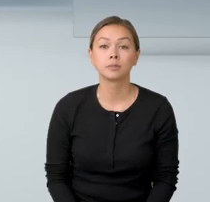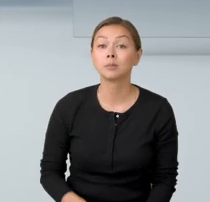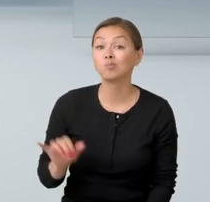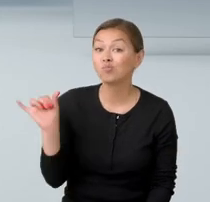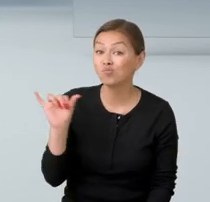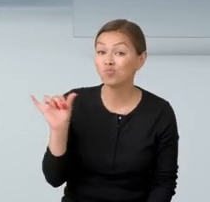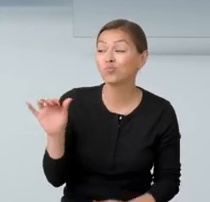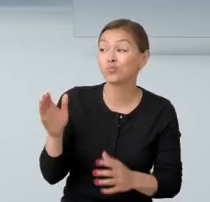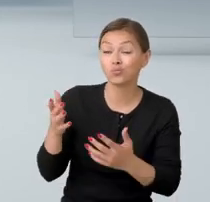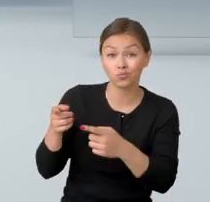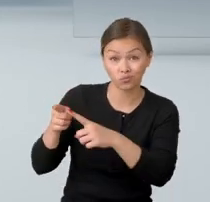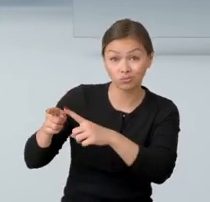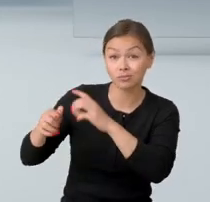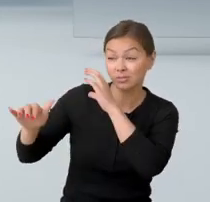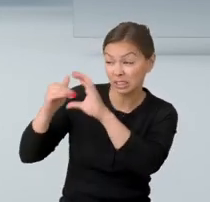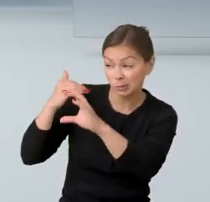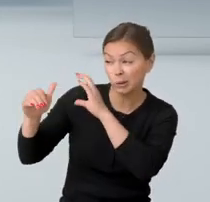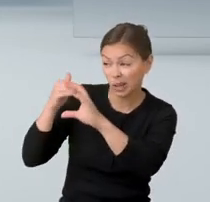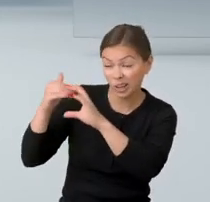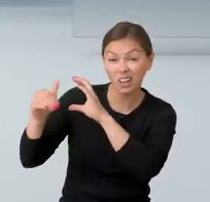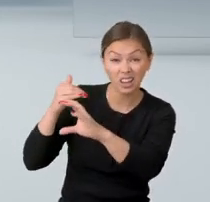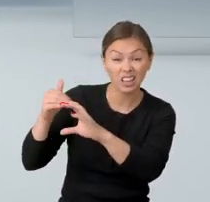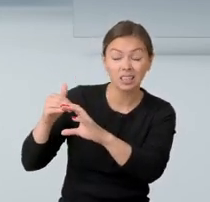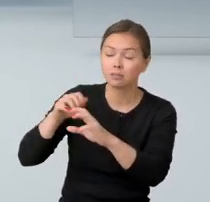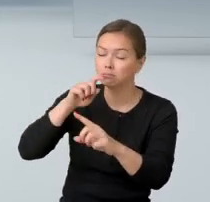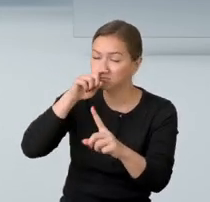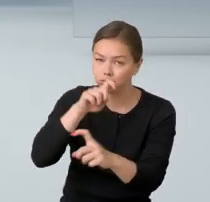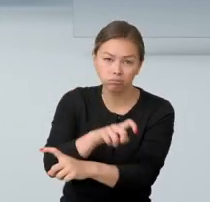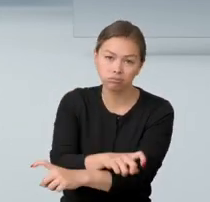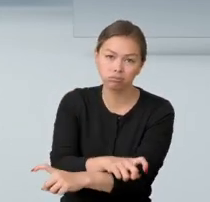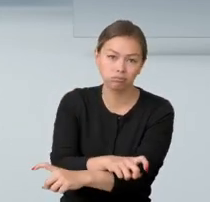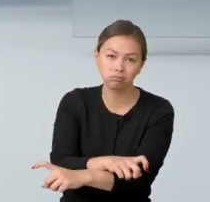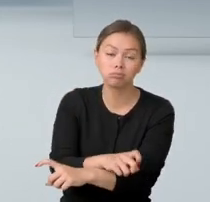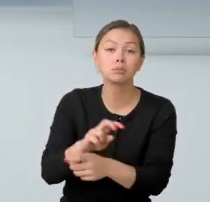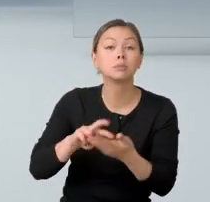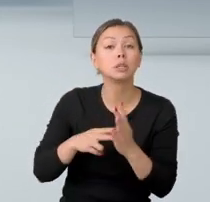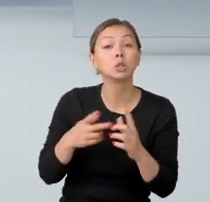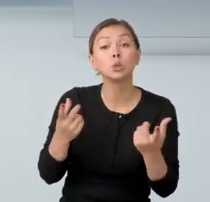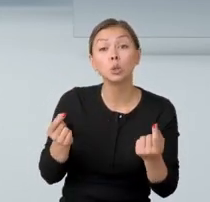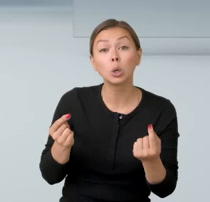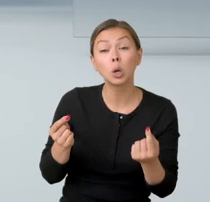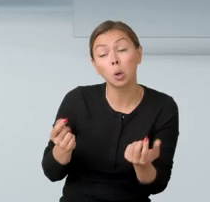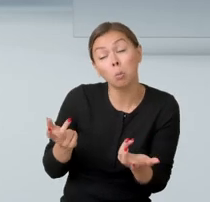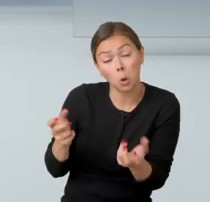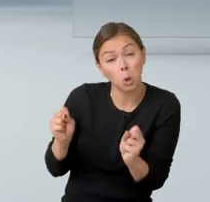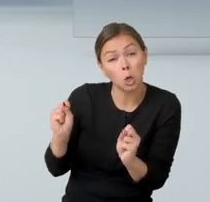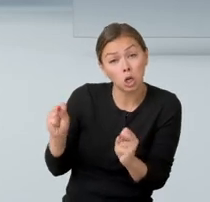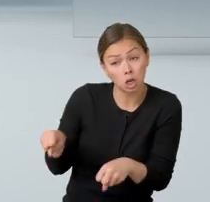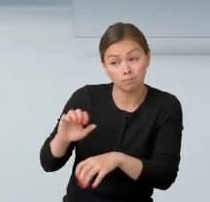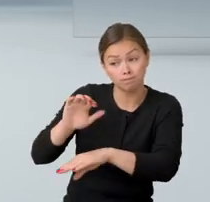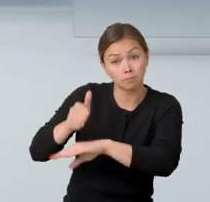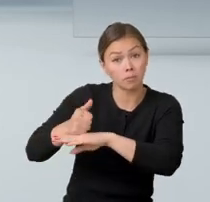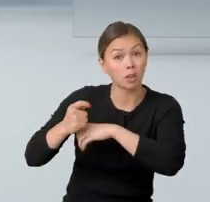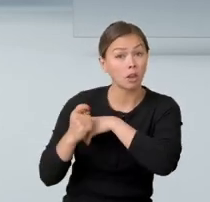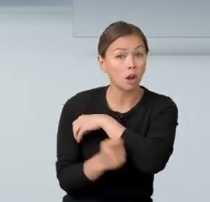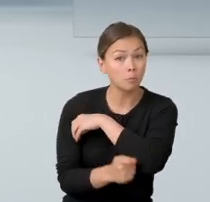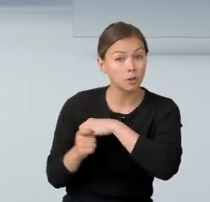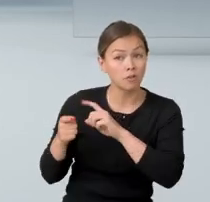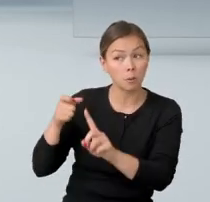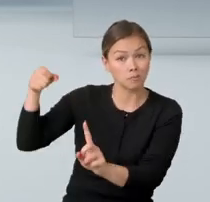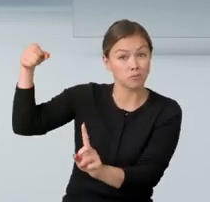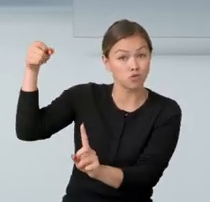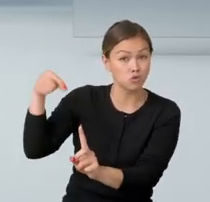also we will to the email communication problem again we could create some automations